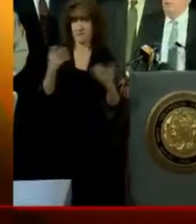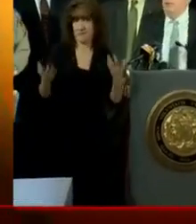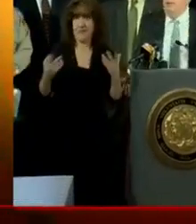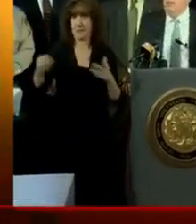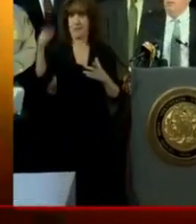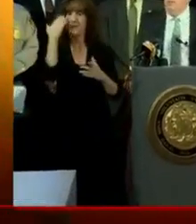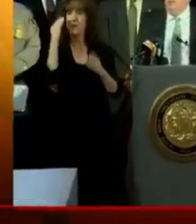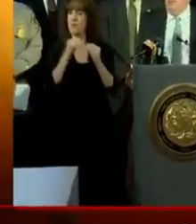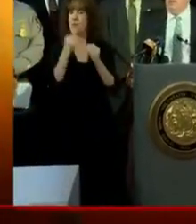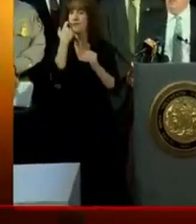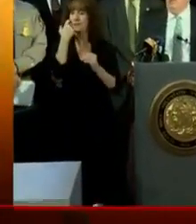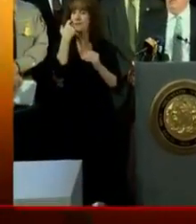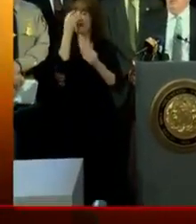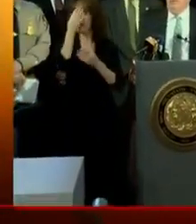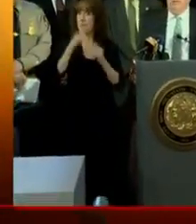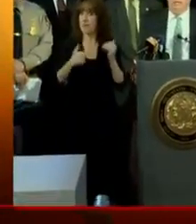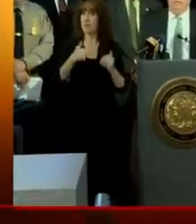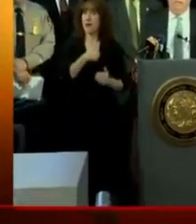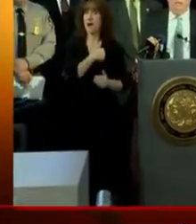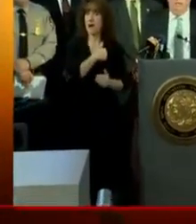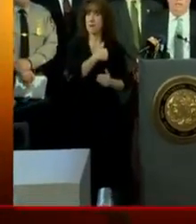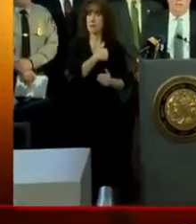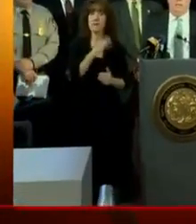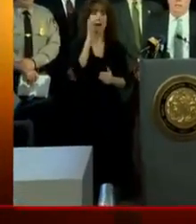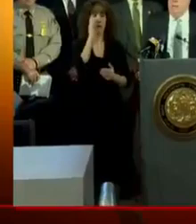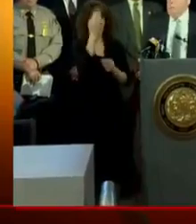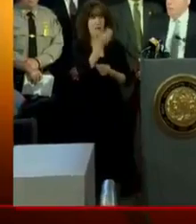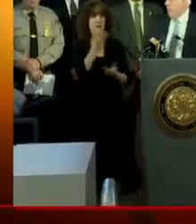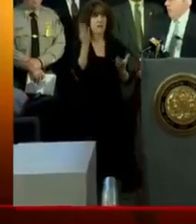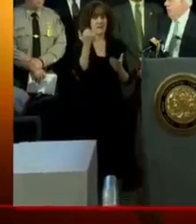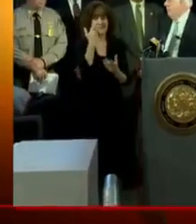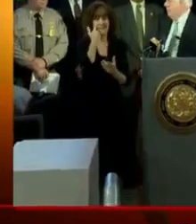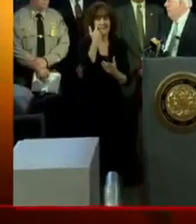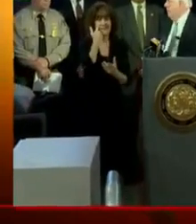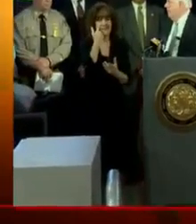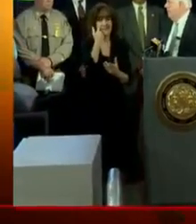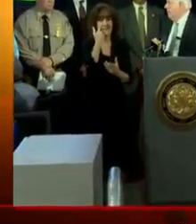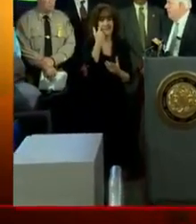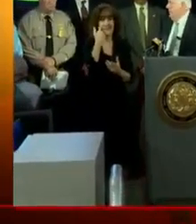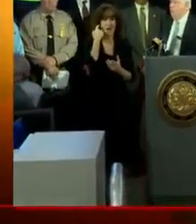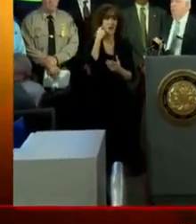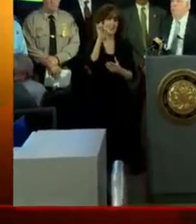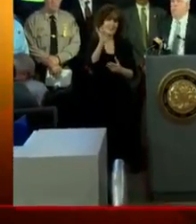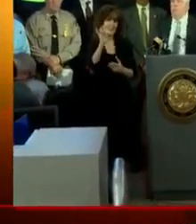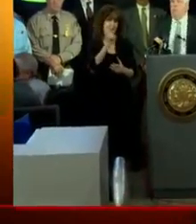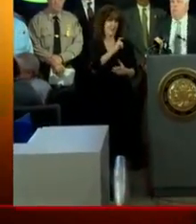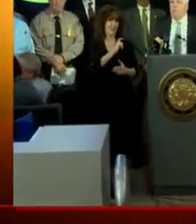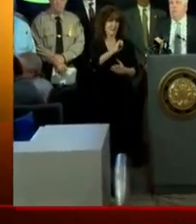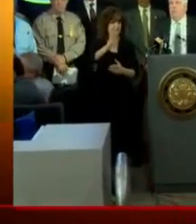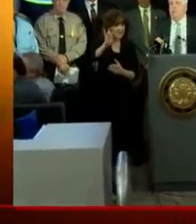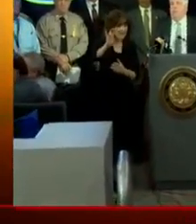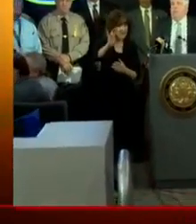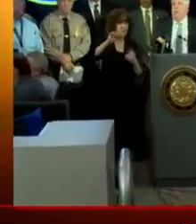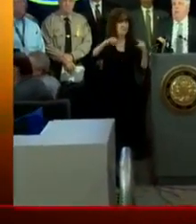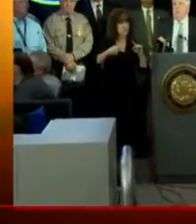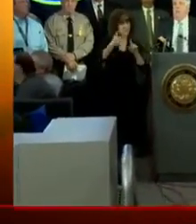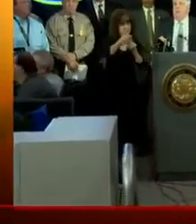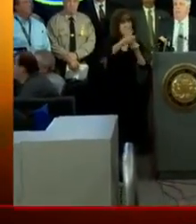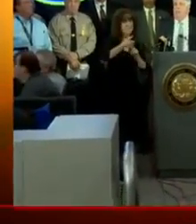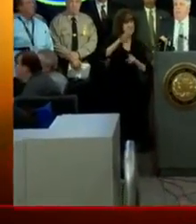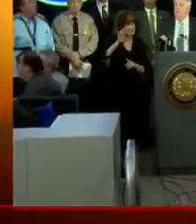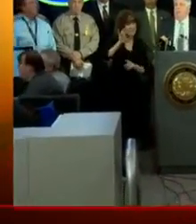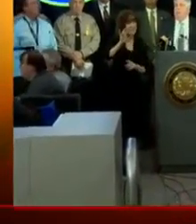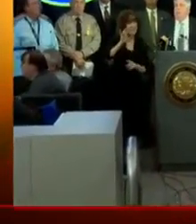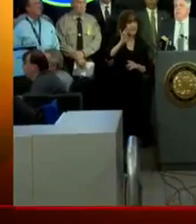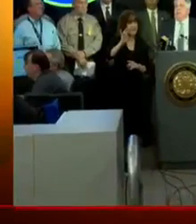probably have more up-to-date information than we do. I can tell you that the last report I had were 7 police officers were injured.